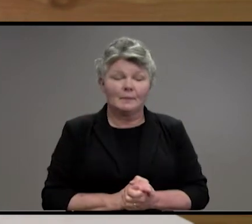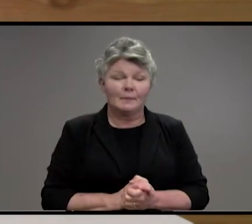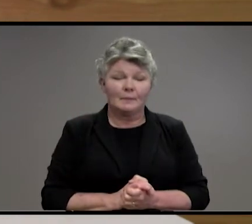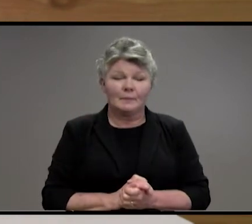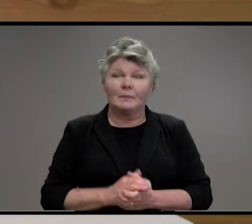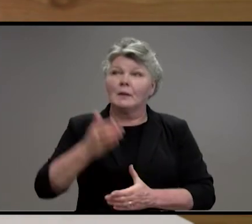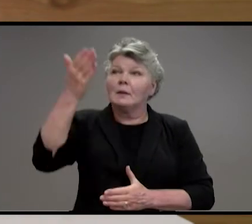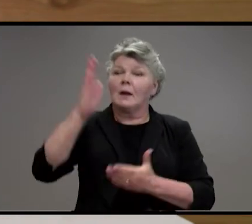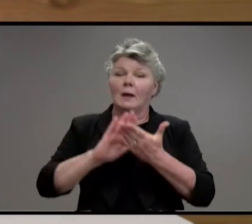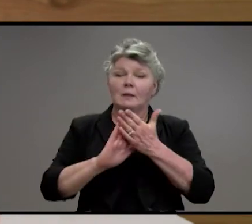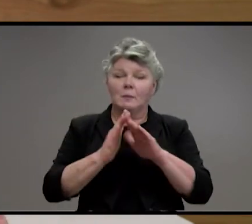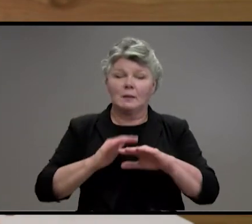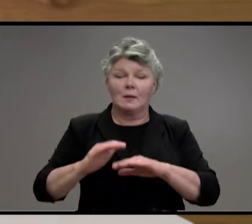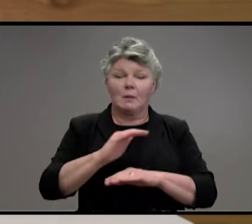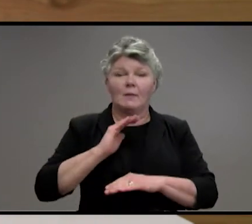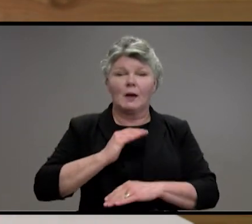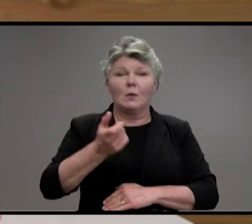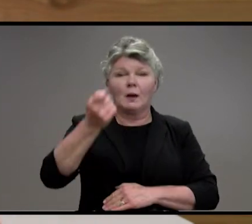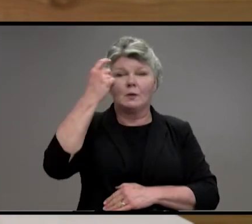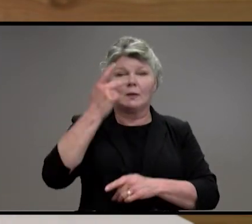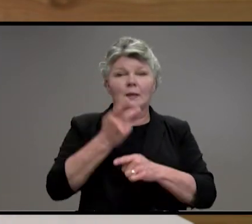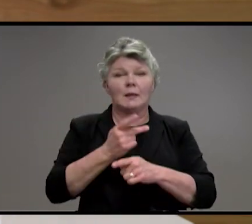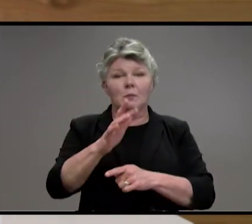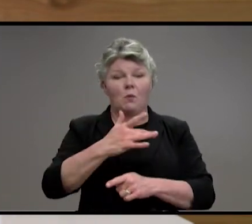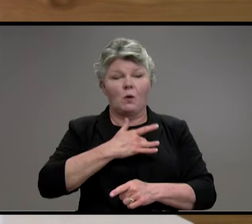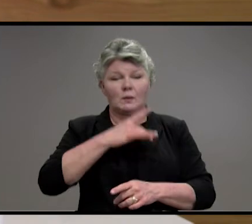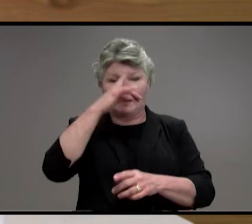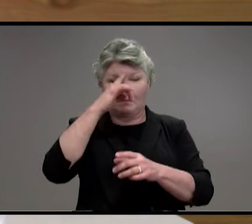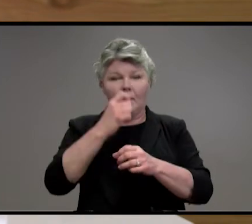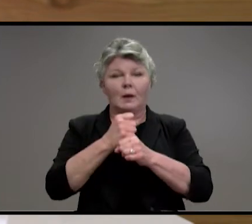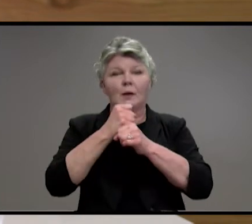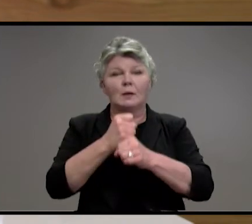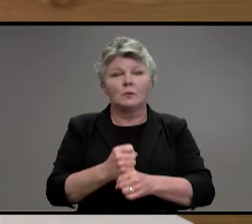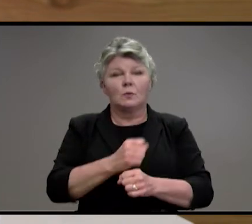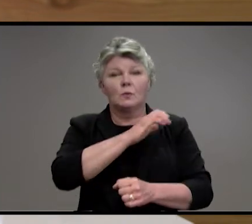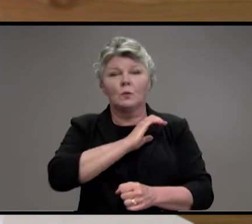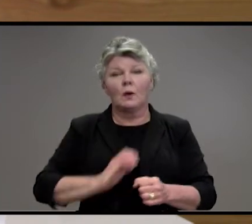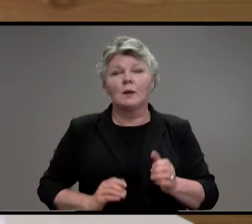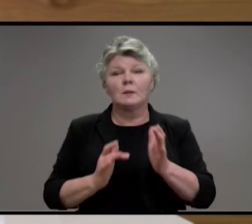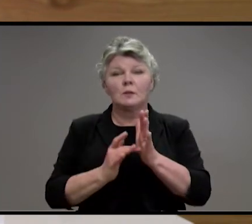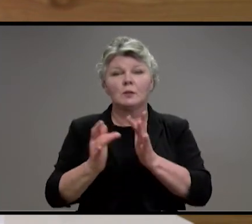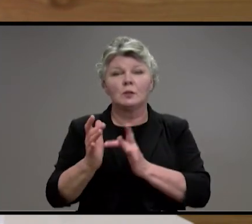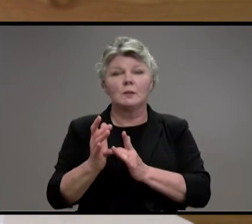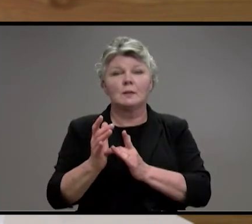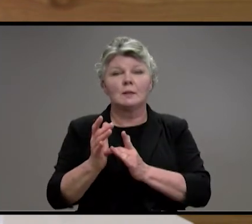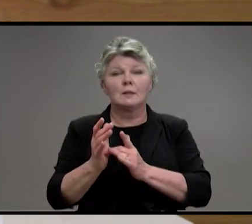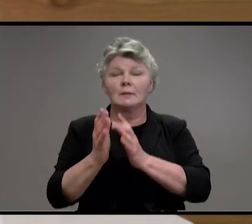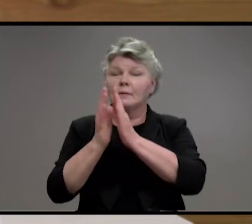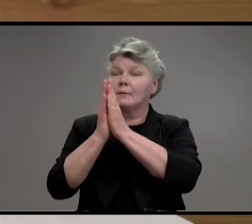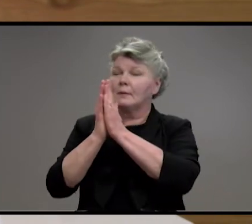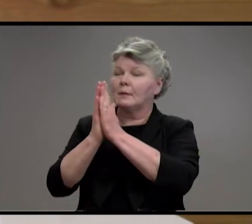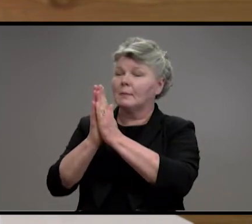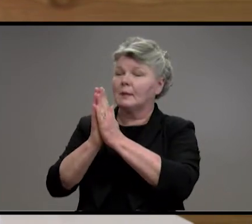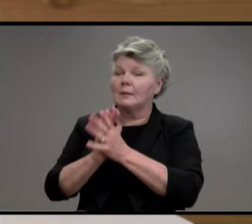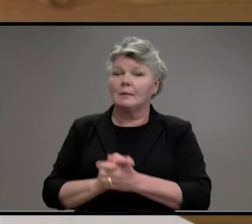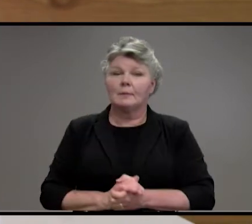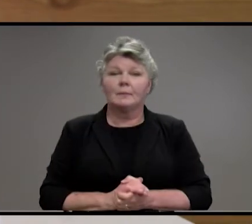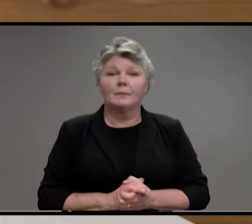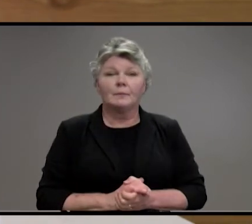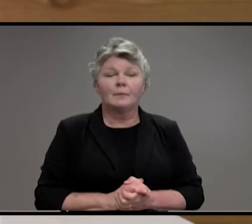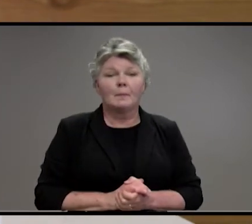The peace of God which passes all understandings, keep your hearts and your minds in Christ Jesus. Amen.